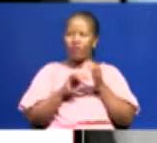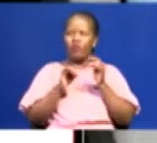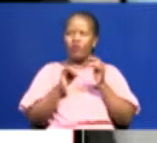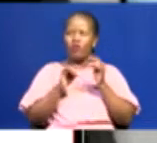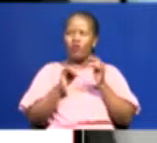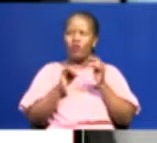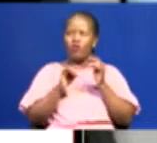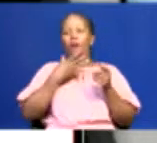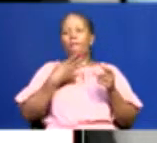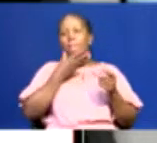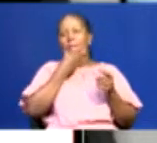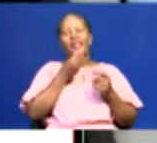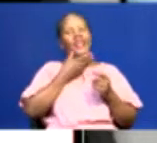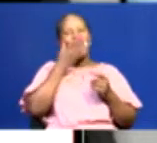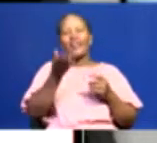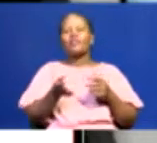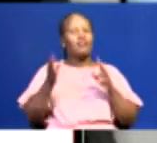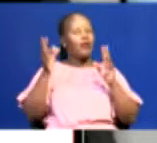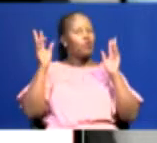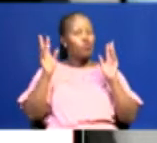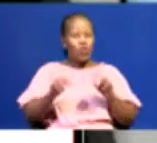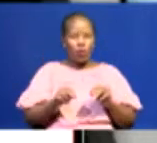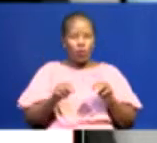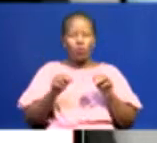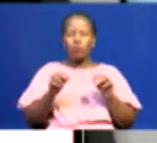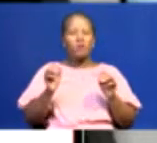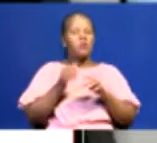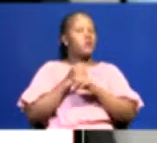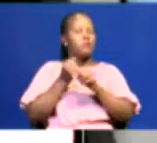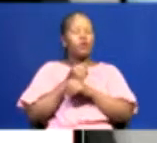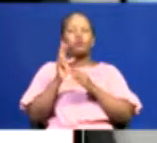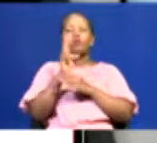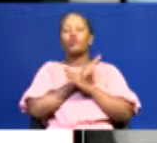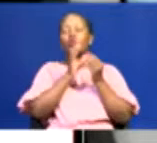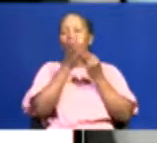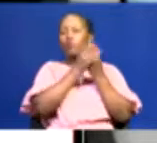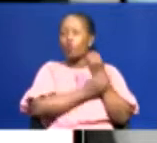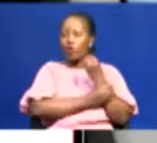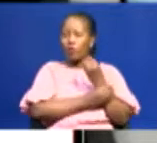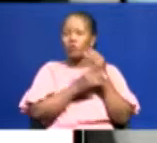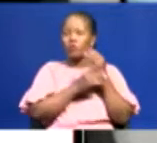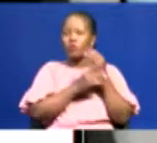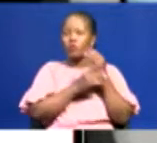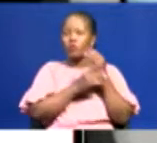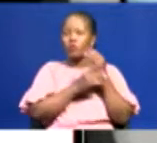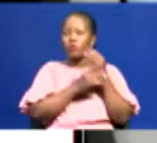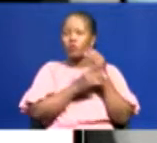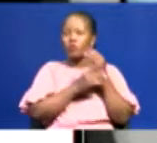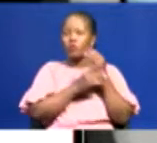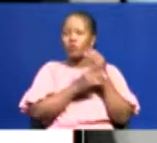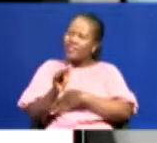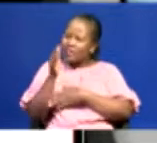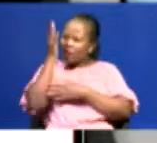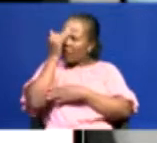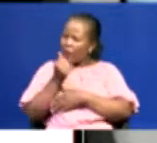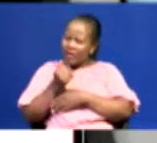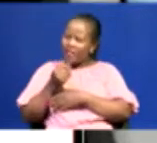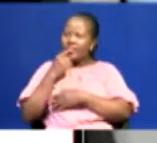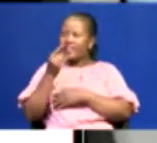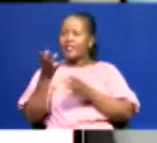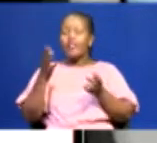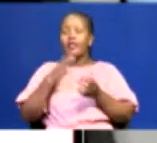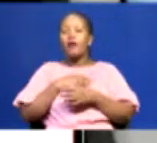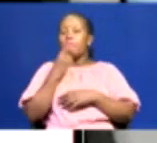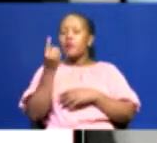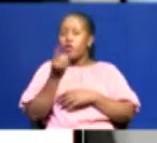no. They said they wouldn't use that. And the question is, we pursued and asked them why they wouldn't. They said, I would only use